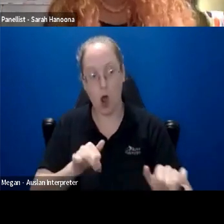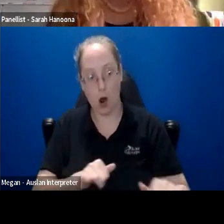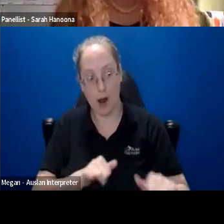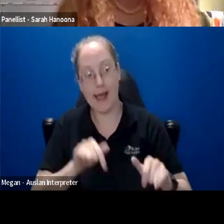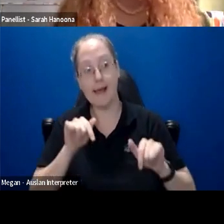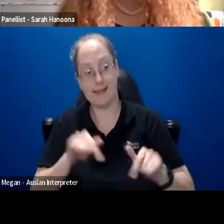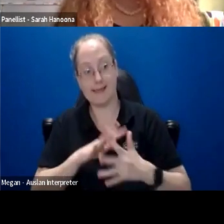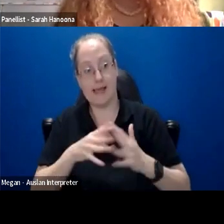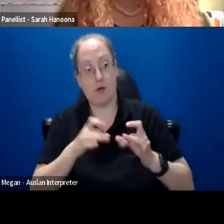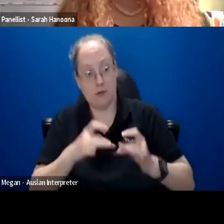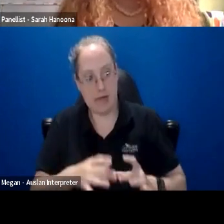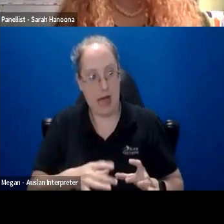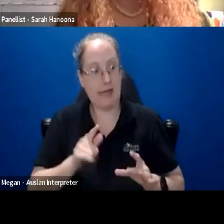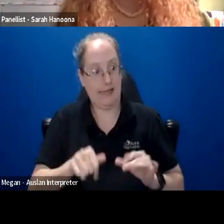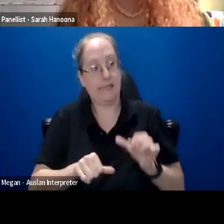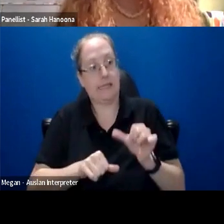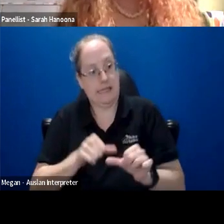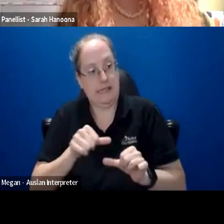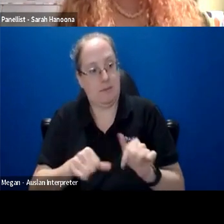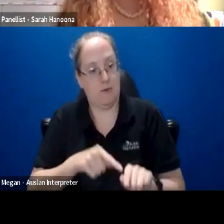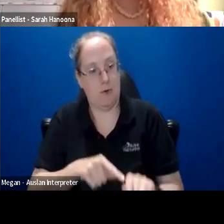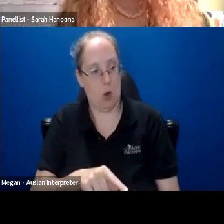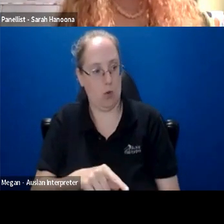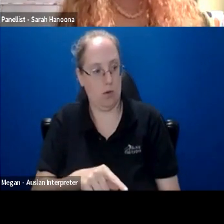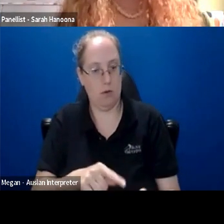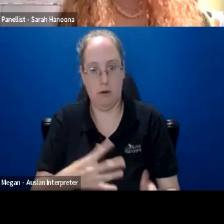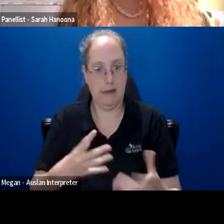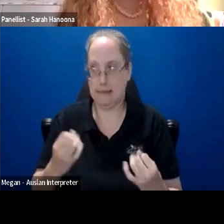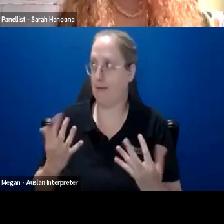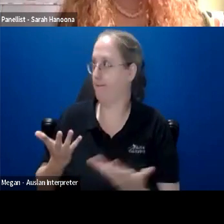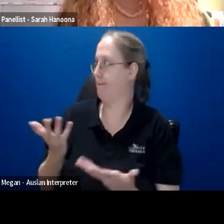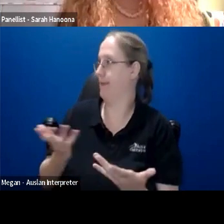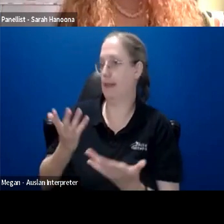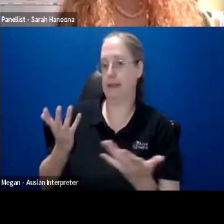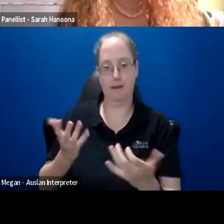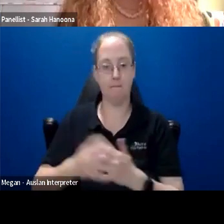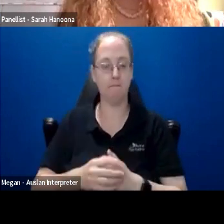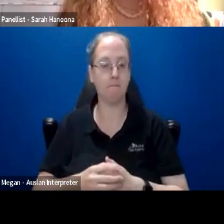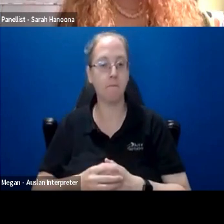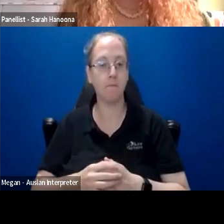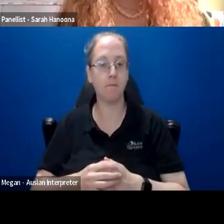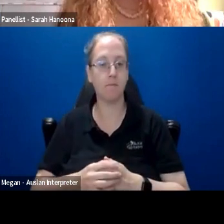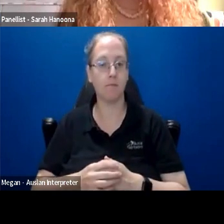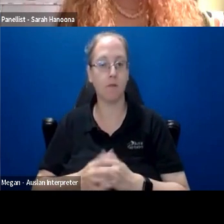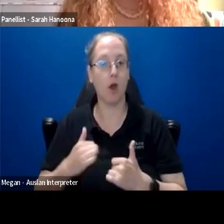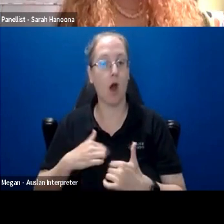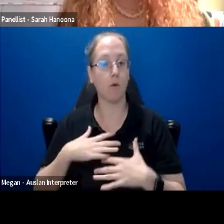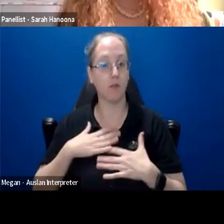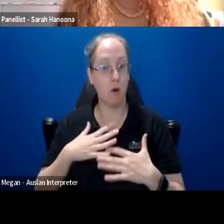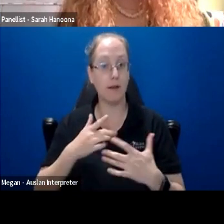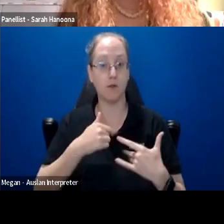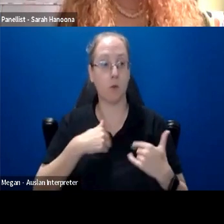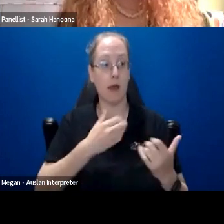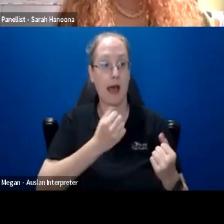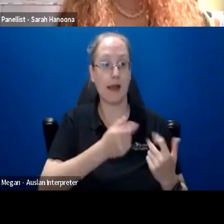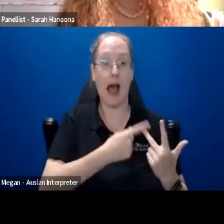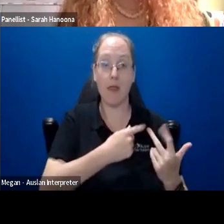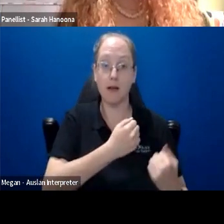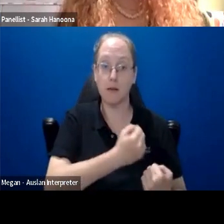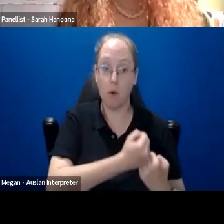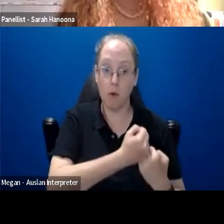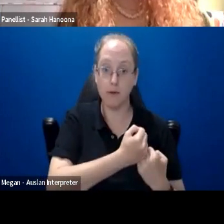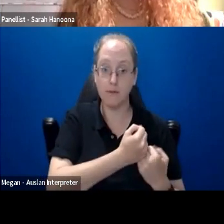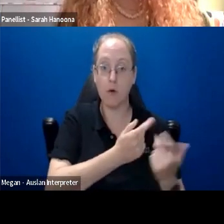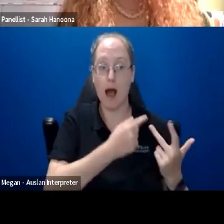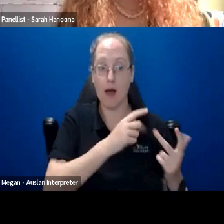starts from. And yeah, I feel like I was surprised that we had support in different ways, like in other issues